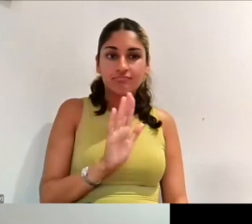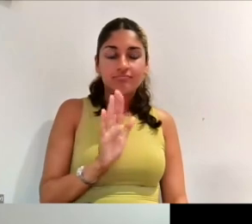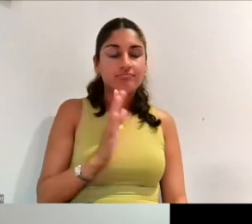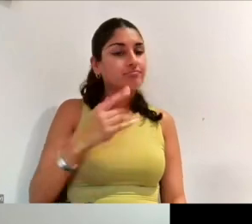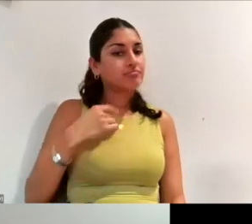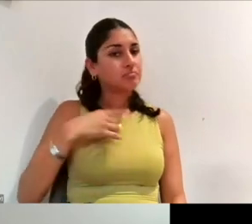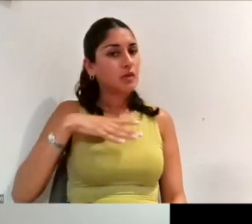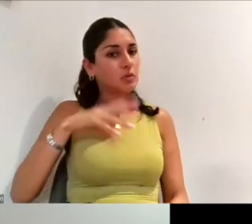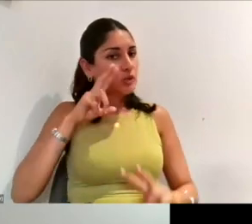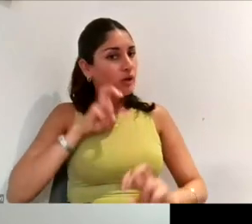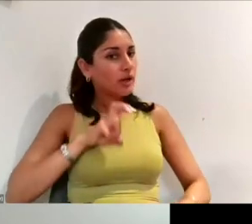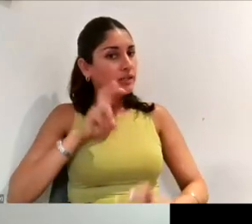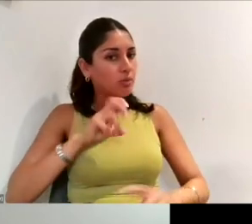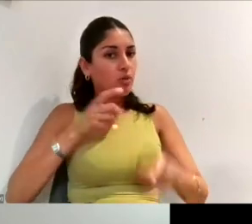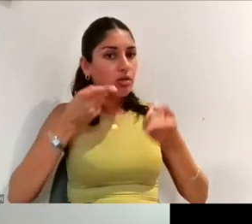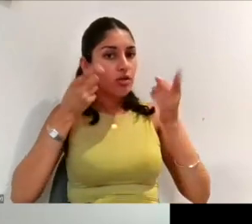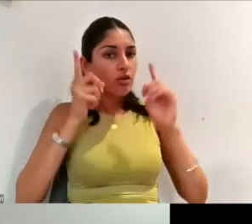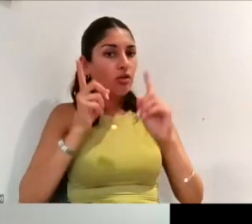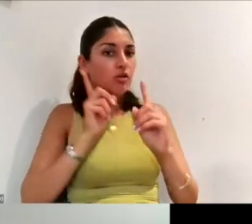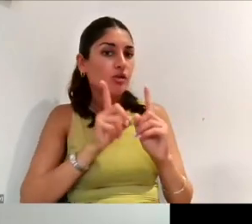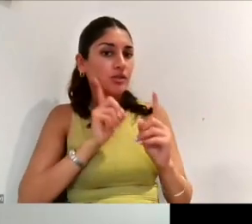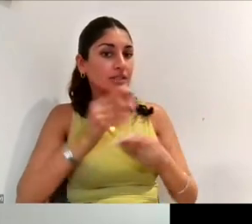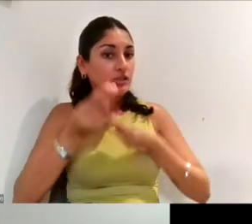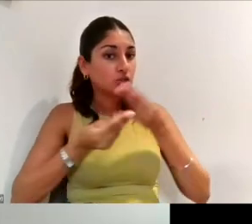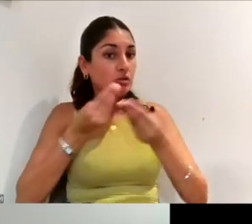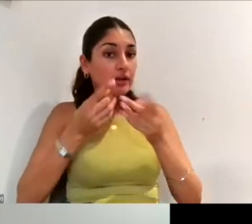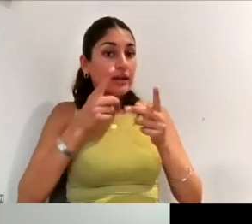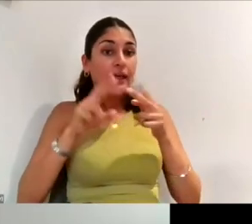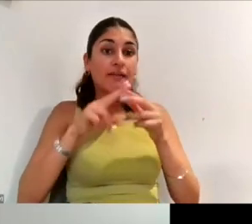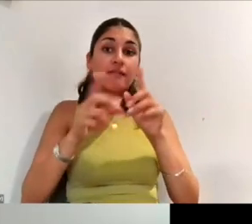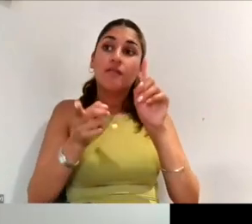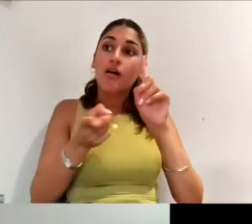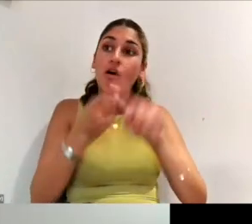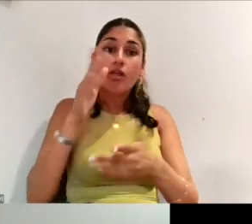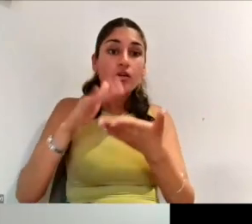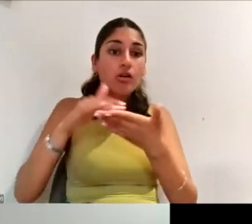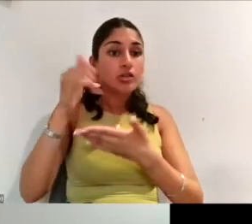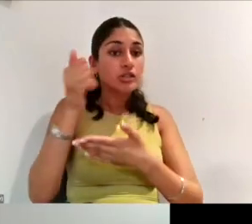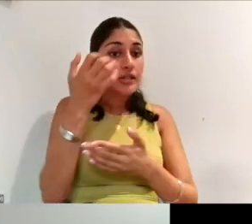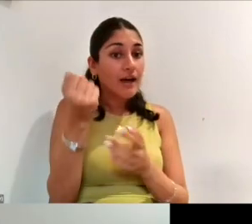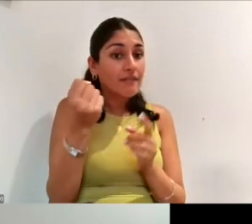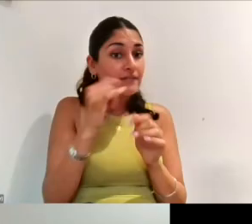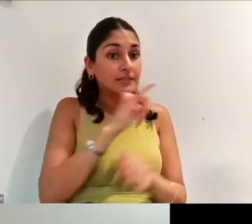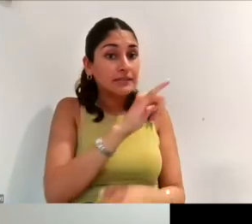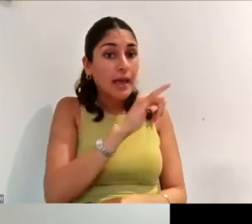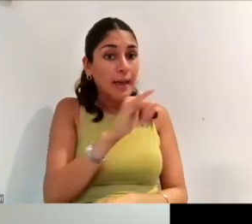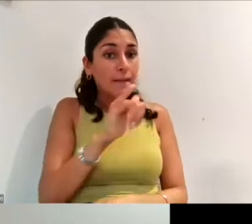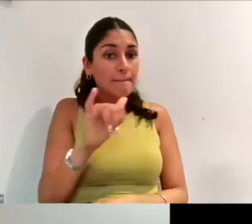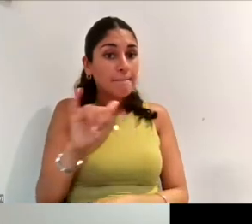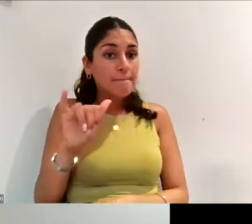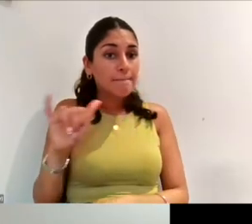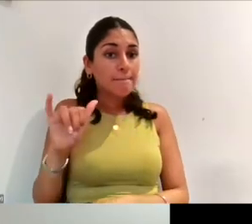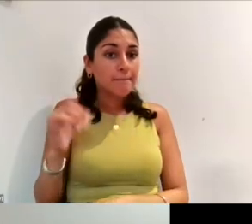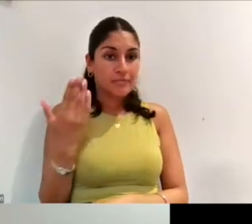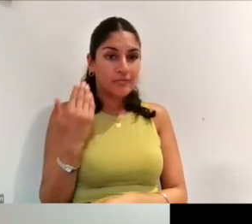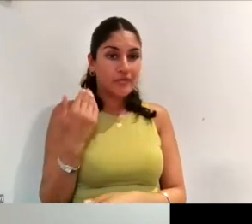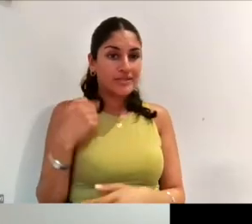the story that I have taken, if there are similar things in other culture that come from, like I've recently been reading a lot